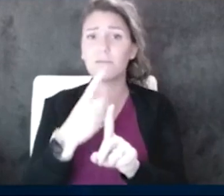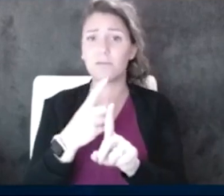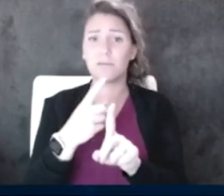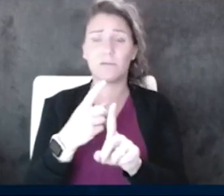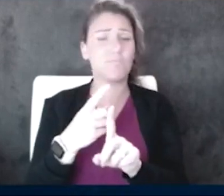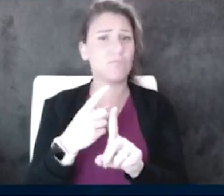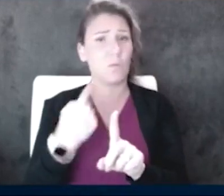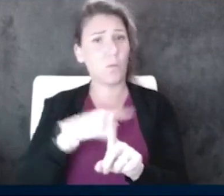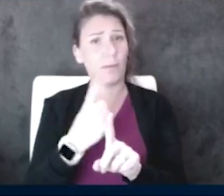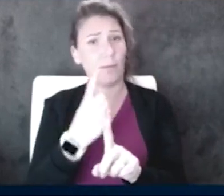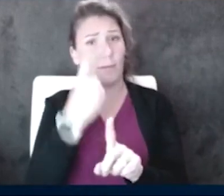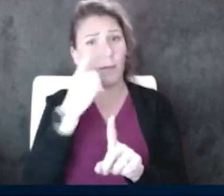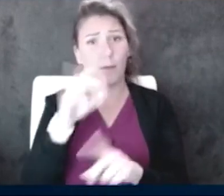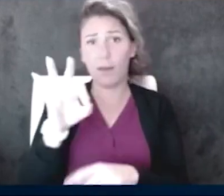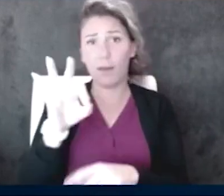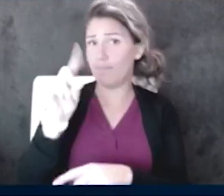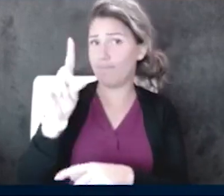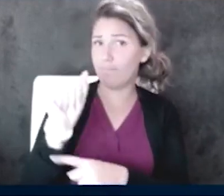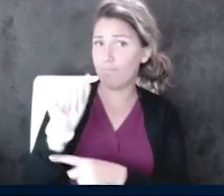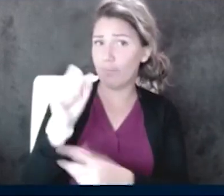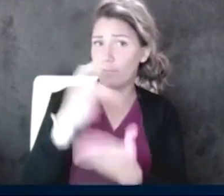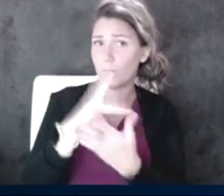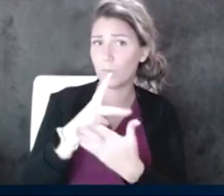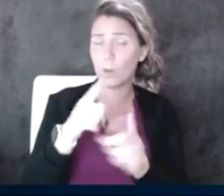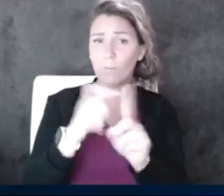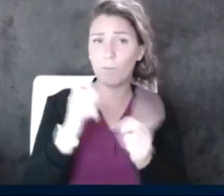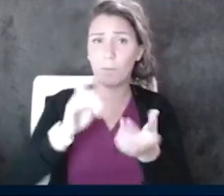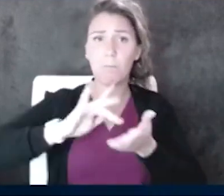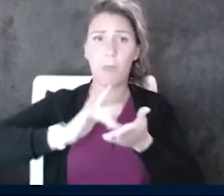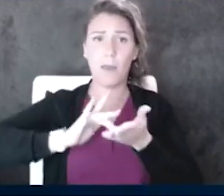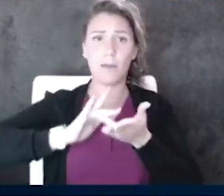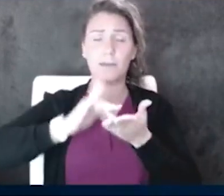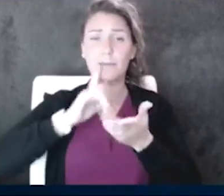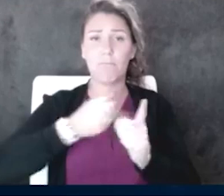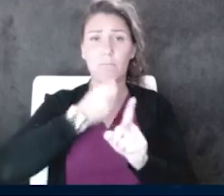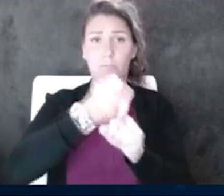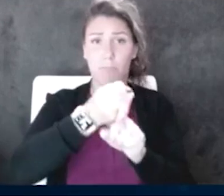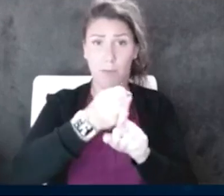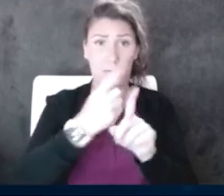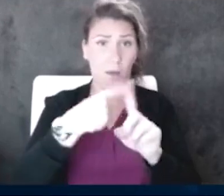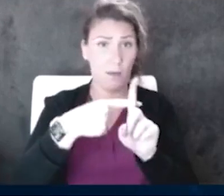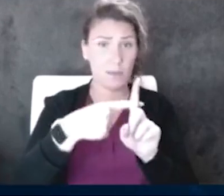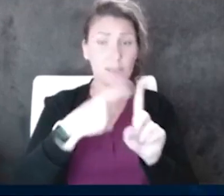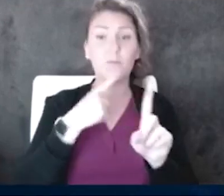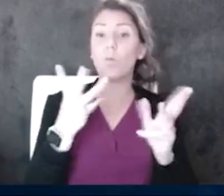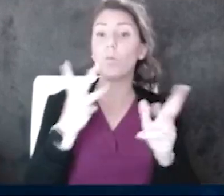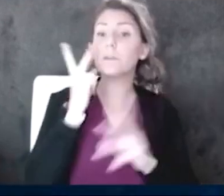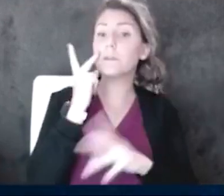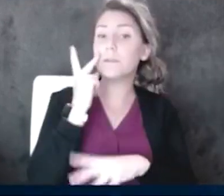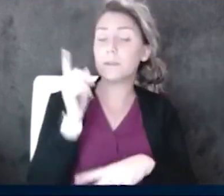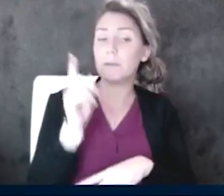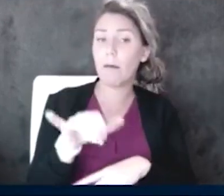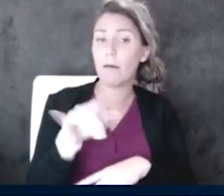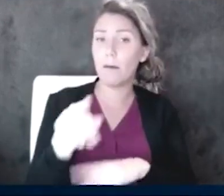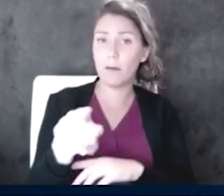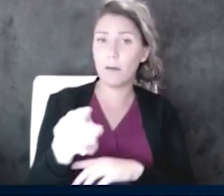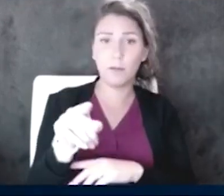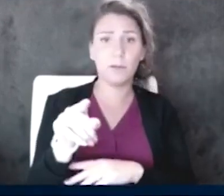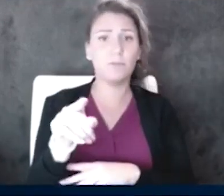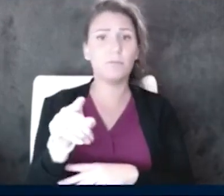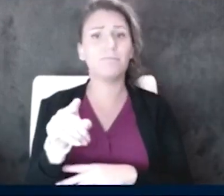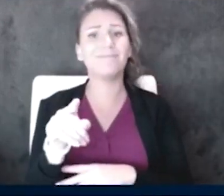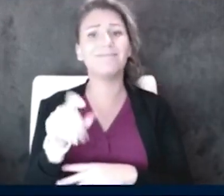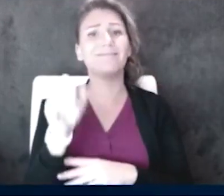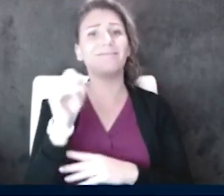the FDA approval of a drug has made a difference? And what you see in this is that there is an uptick in